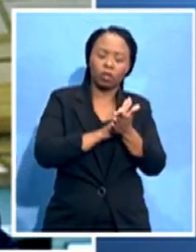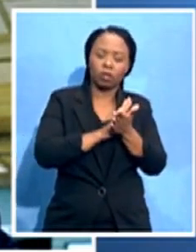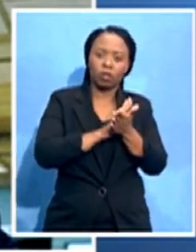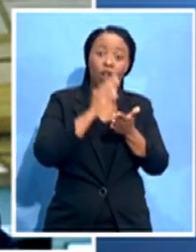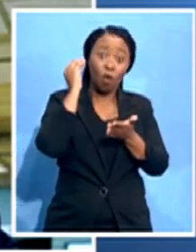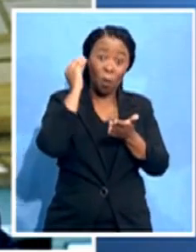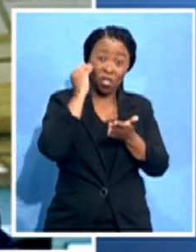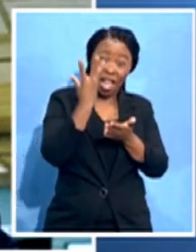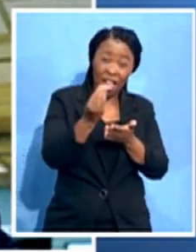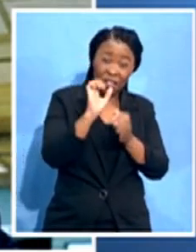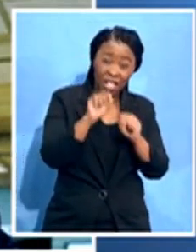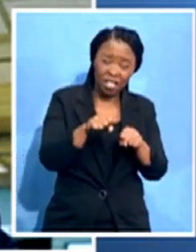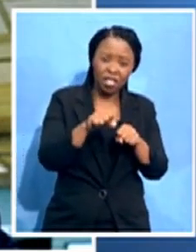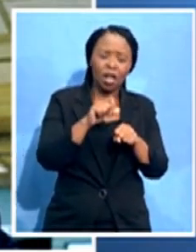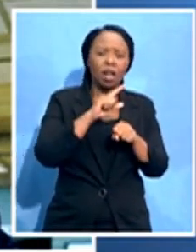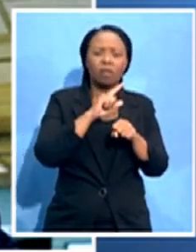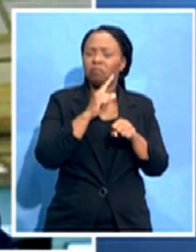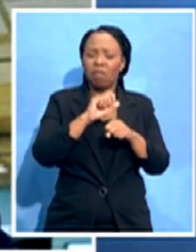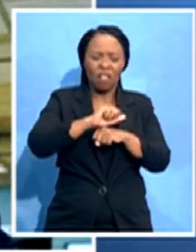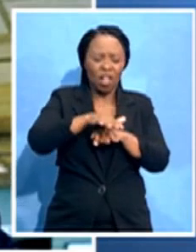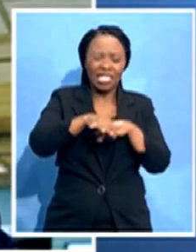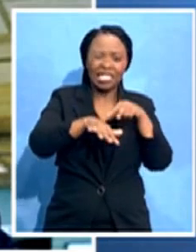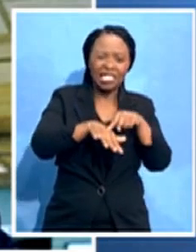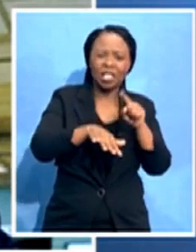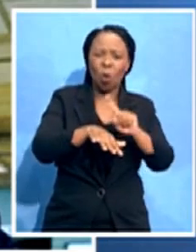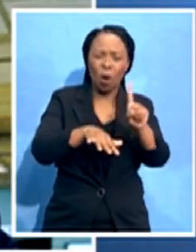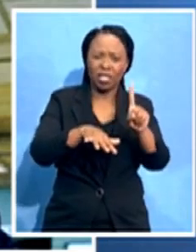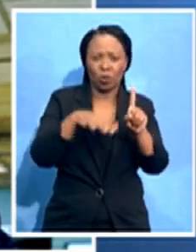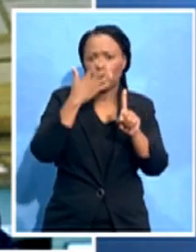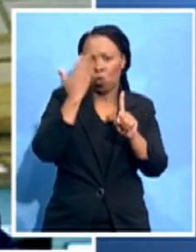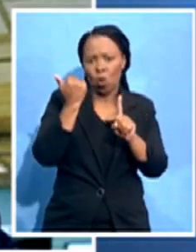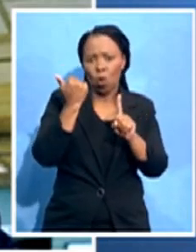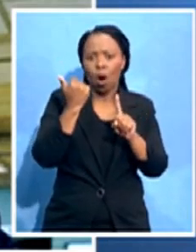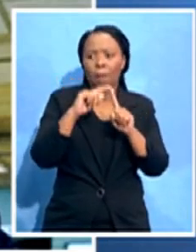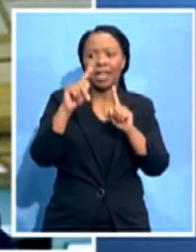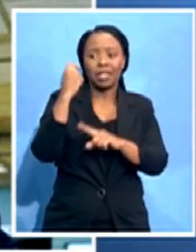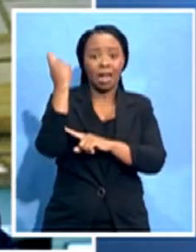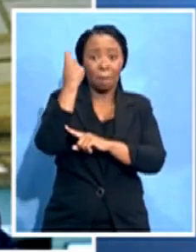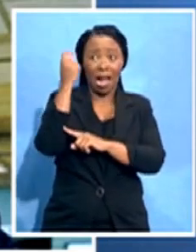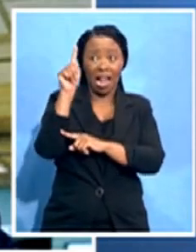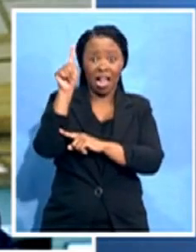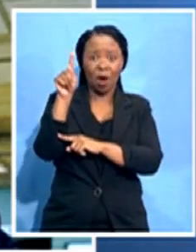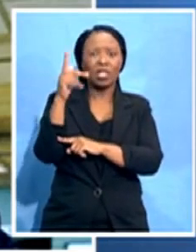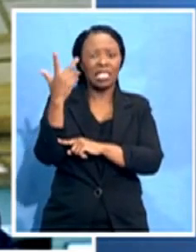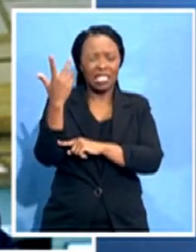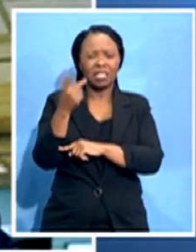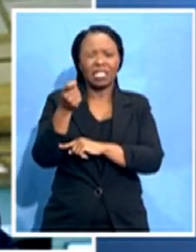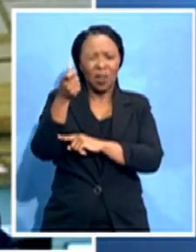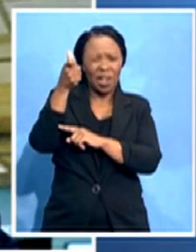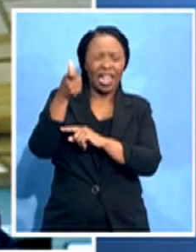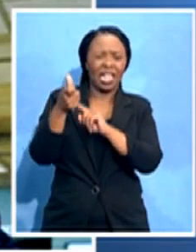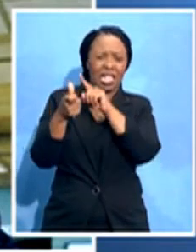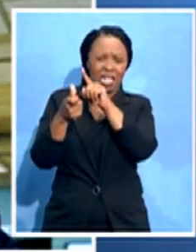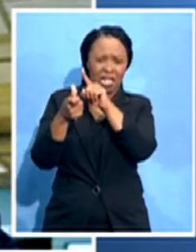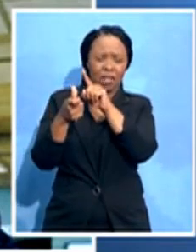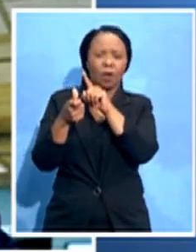I know is that in Malawi, it is very, very rife. It has left a